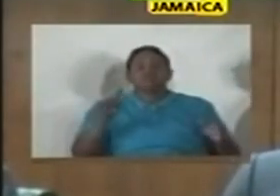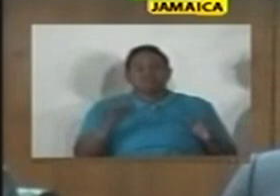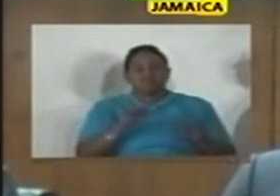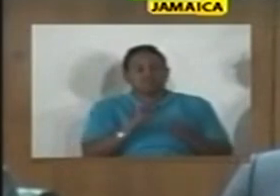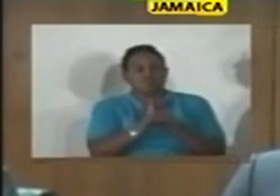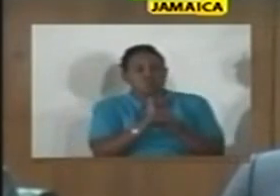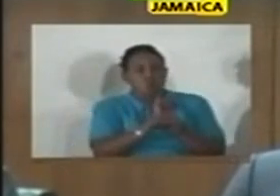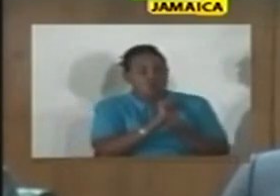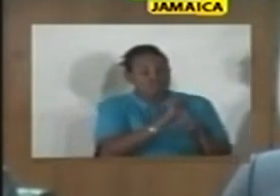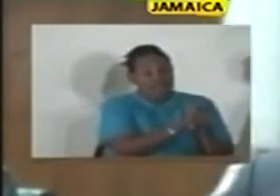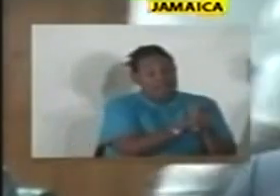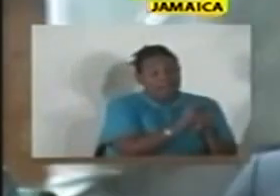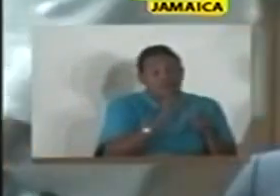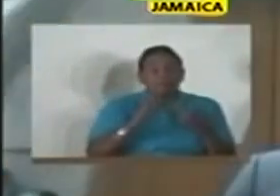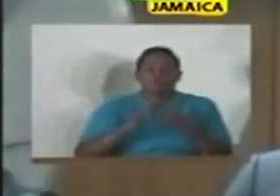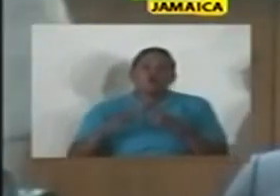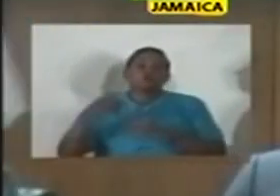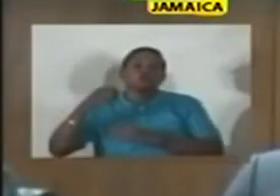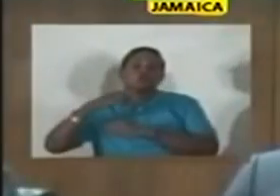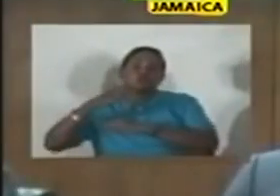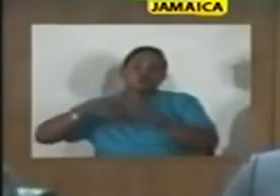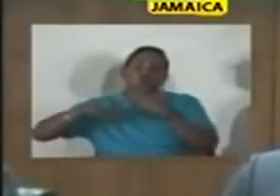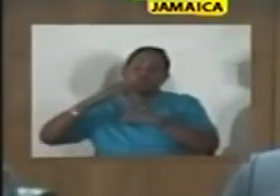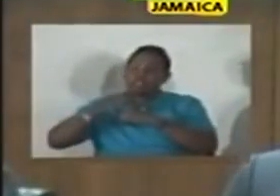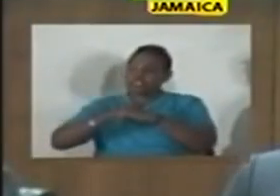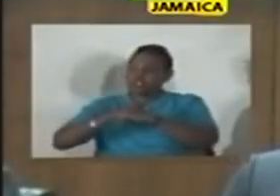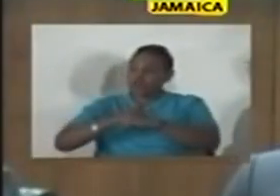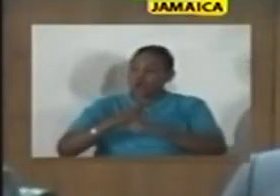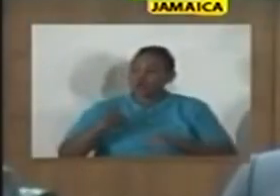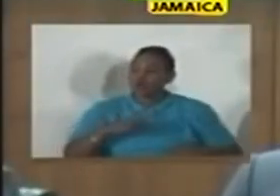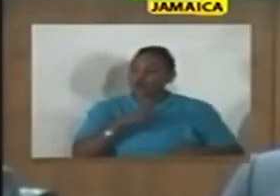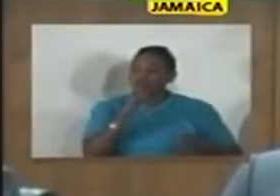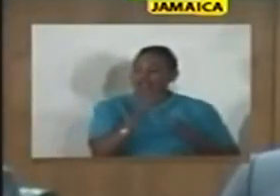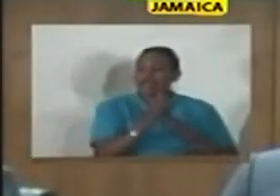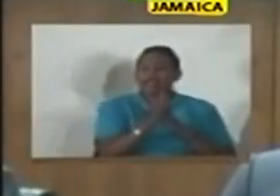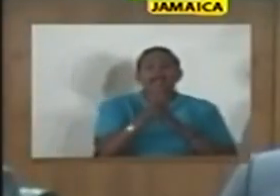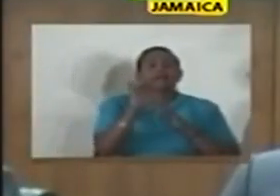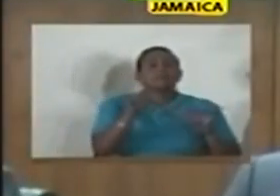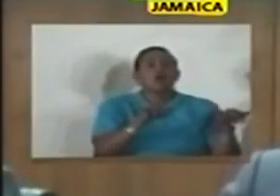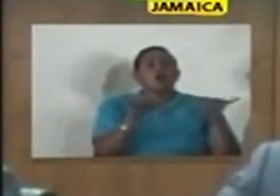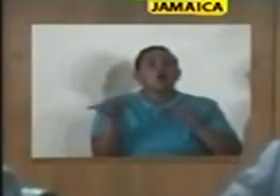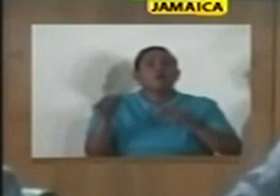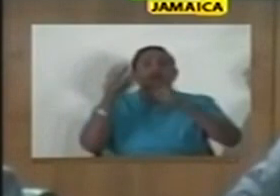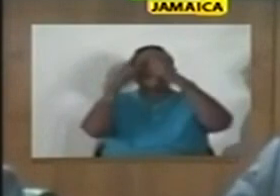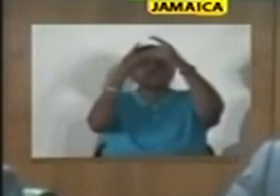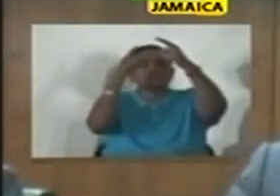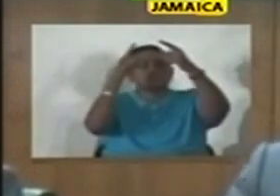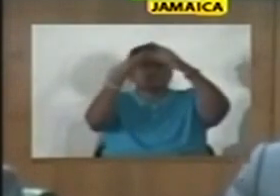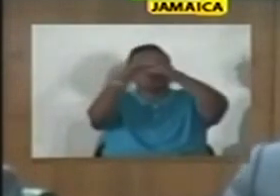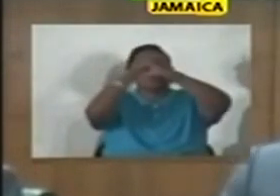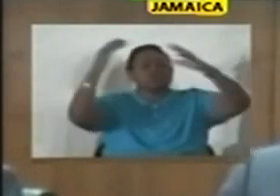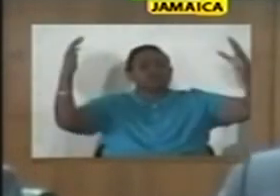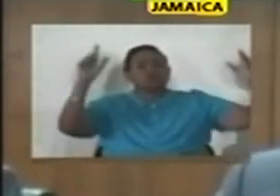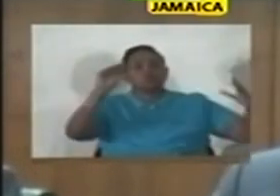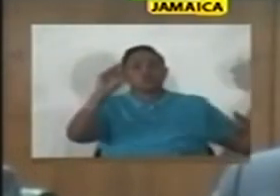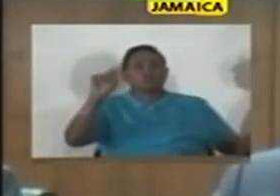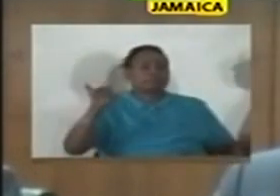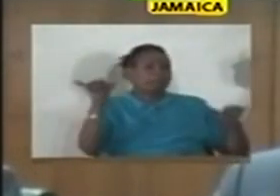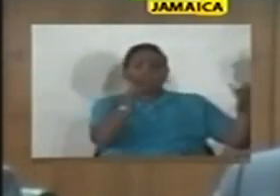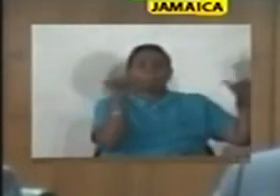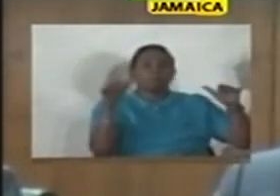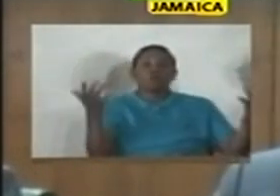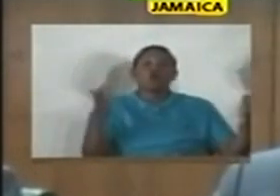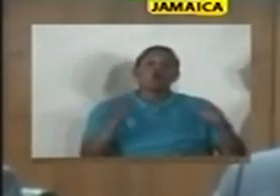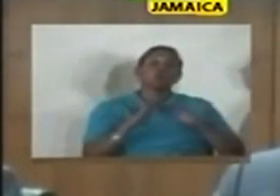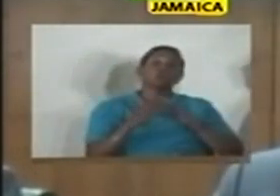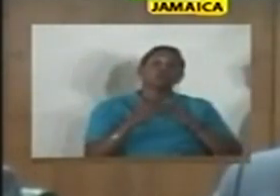portfolios of labour and social security. We are guided by the common vision as stated in Vision 2030. Jamaica,